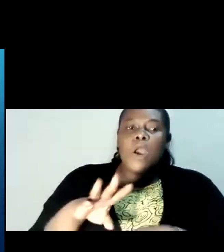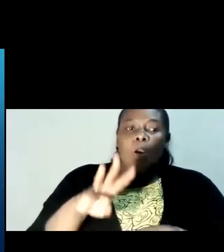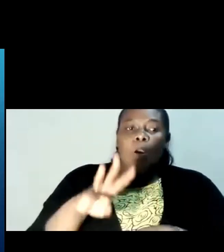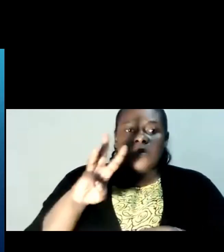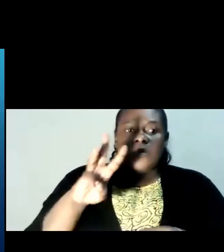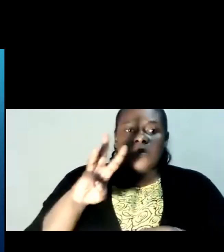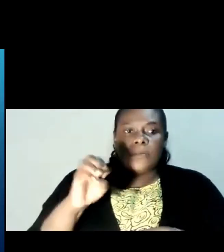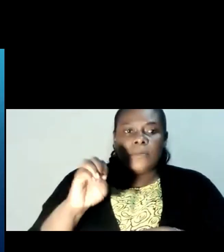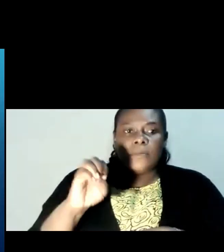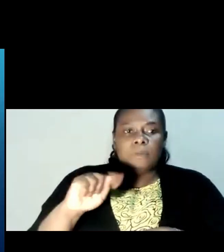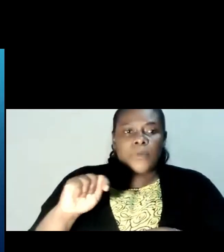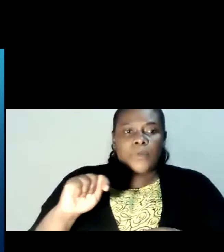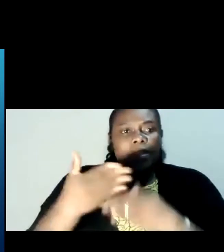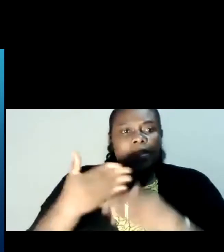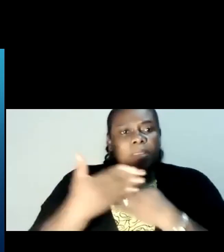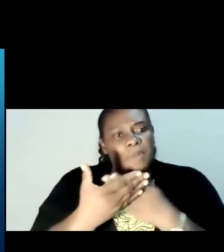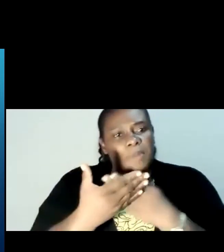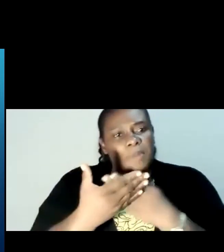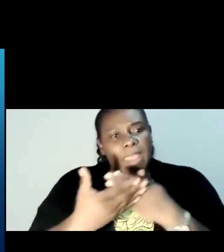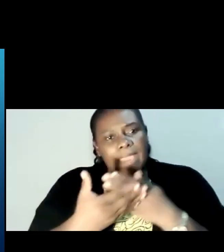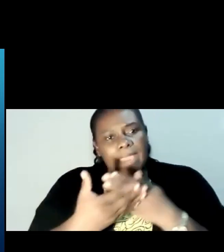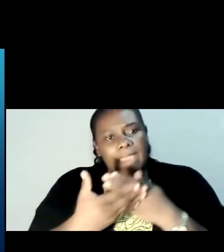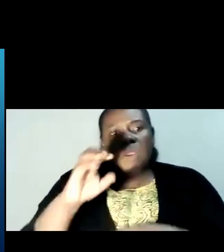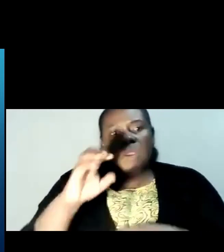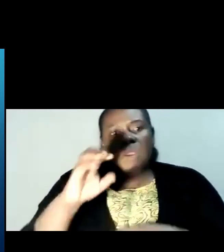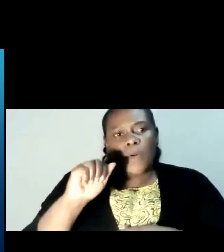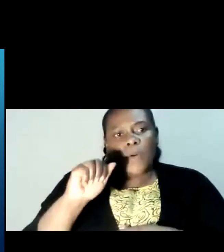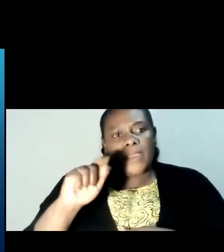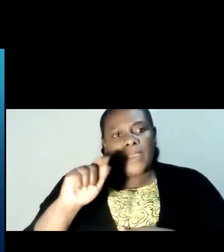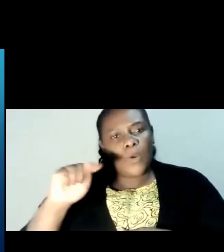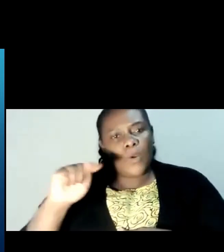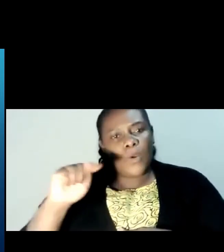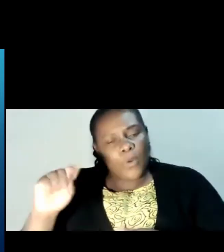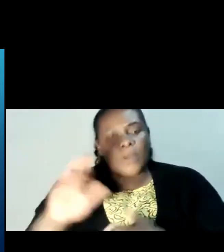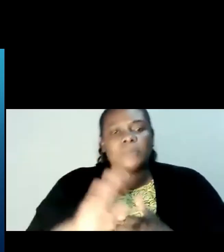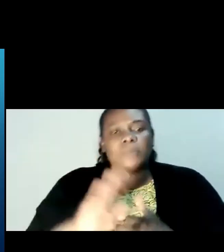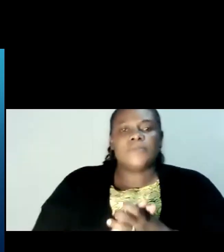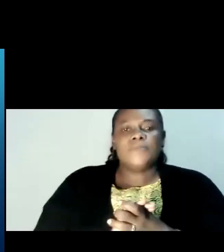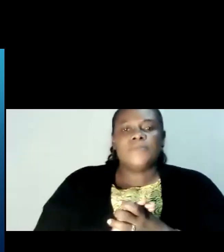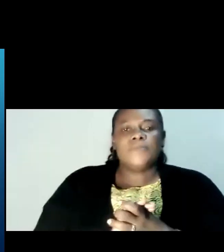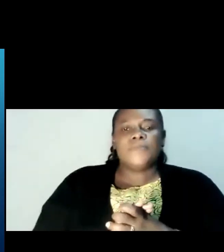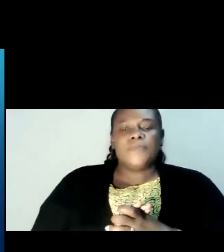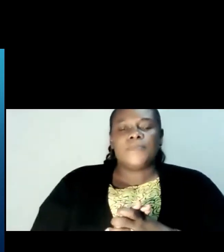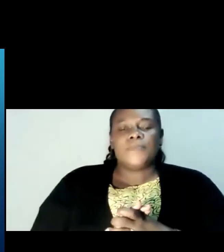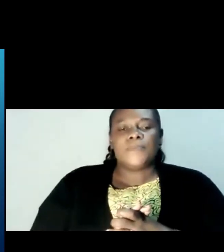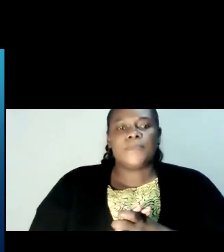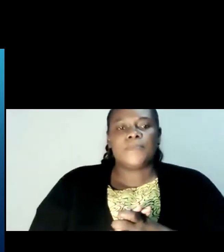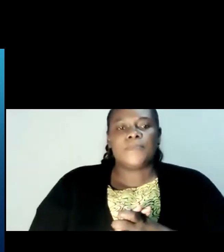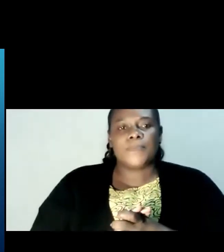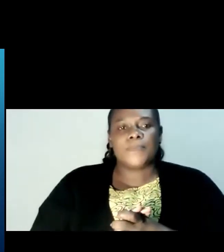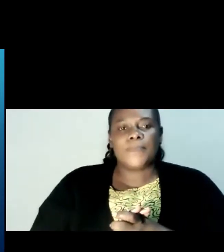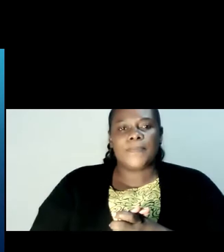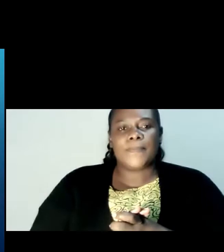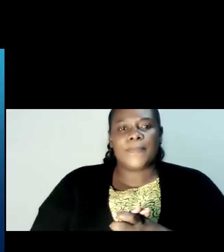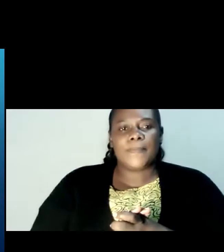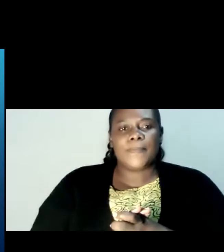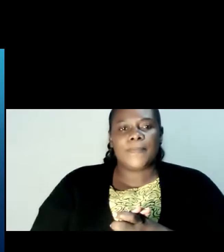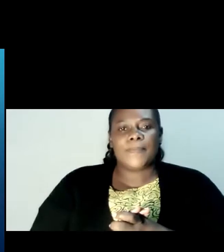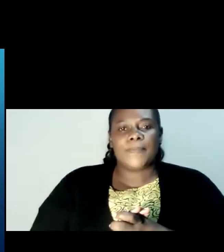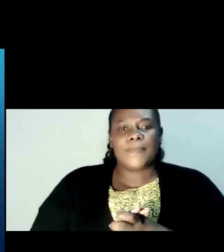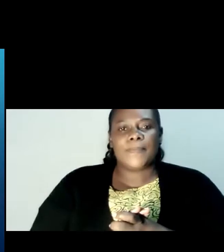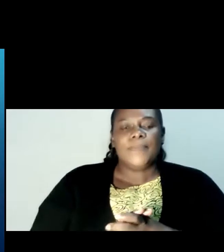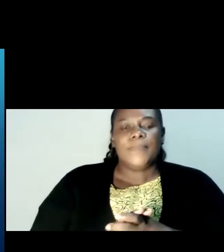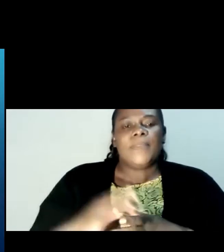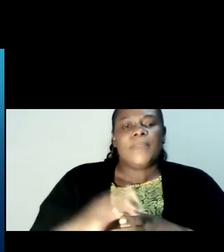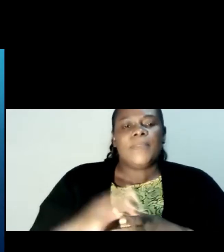bran, all of these types of things that, and also certain types of of carbohydrates like cassava and even